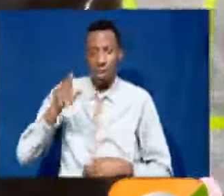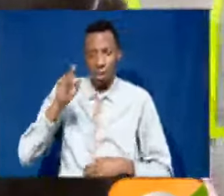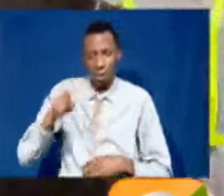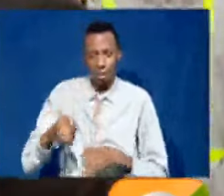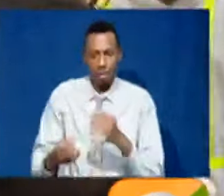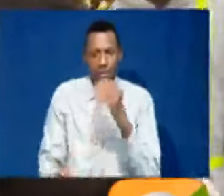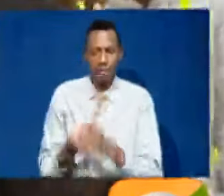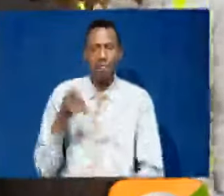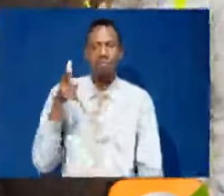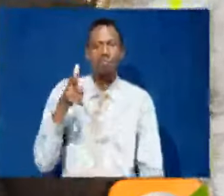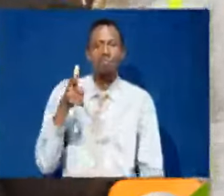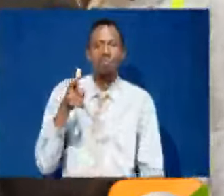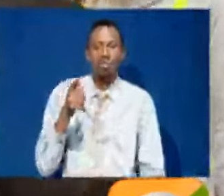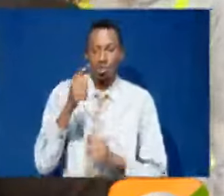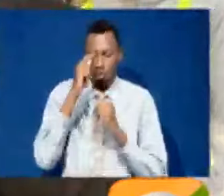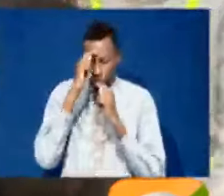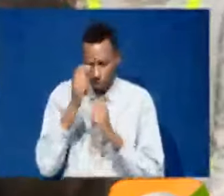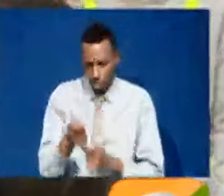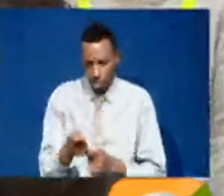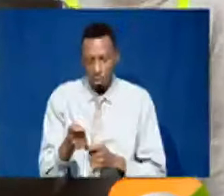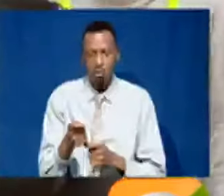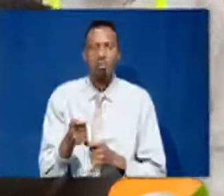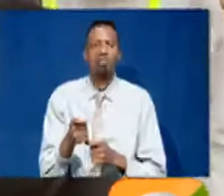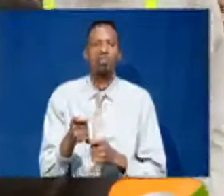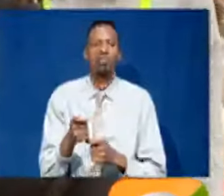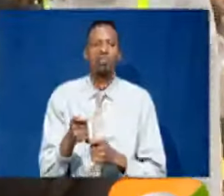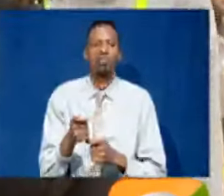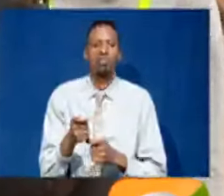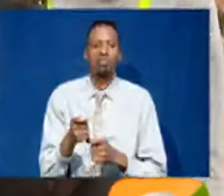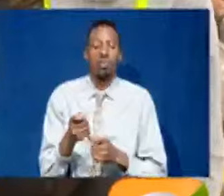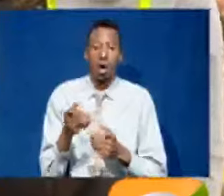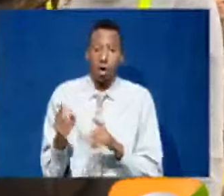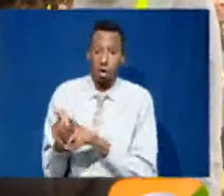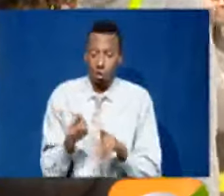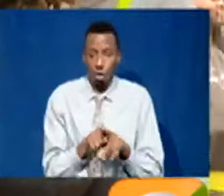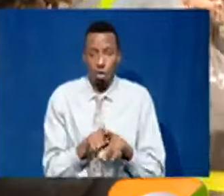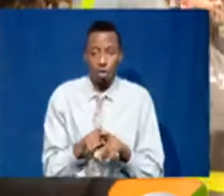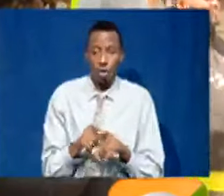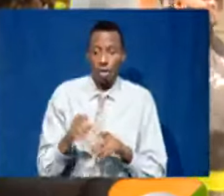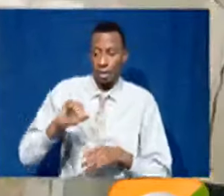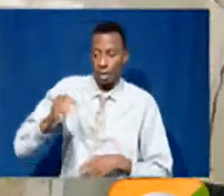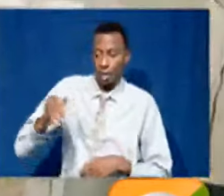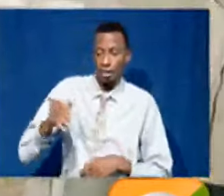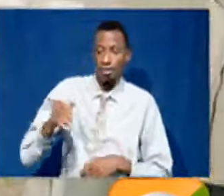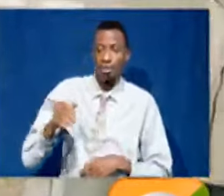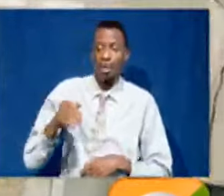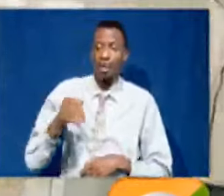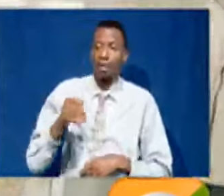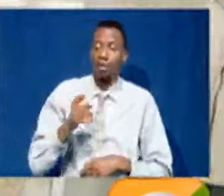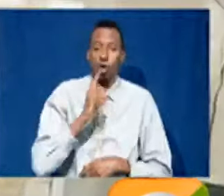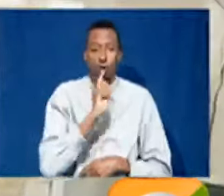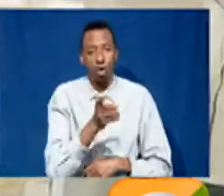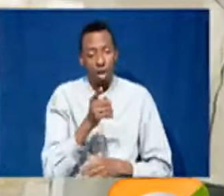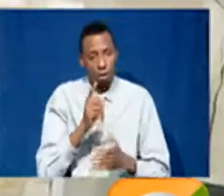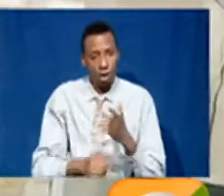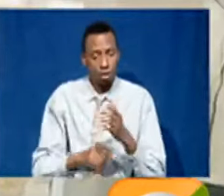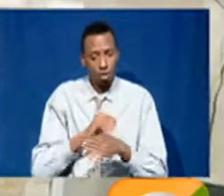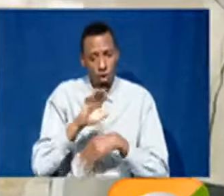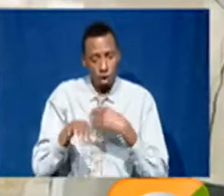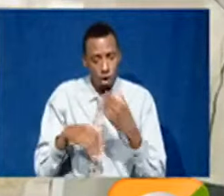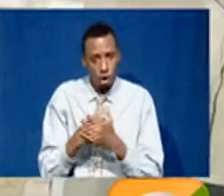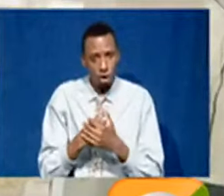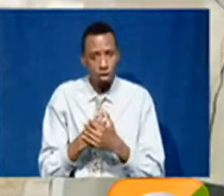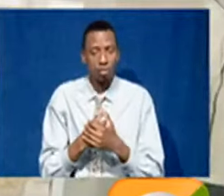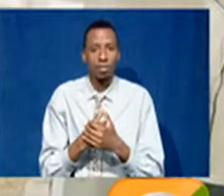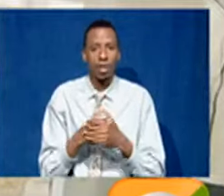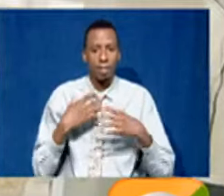the hospitality industry. In the statutory notice, the city has directed that all Airbnb operators in the